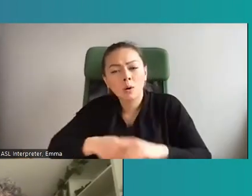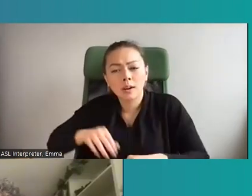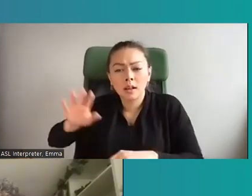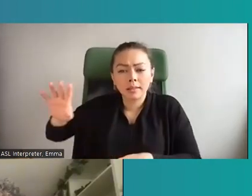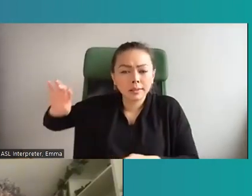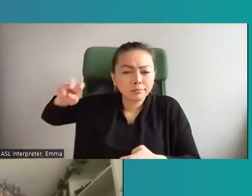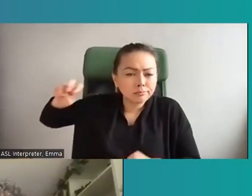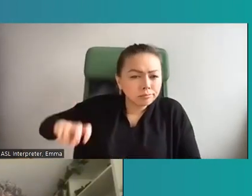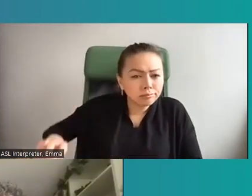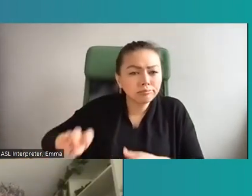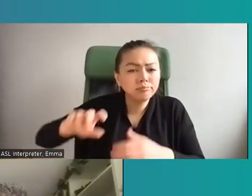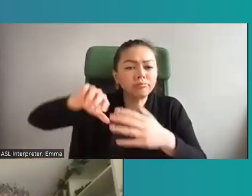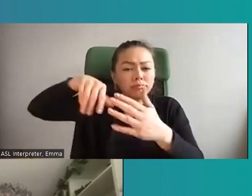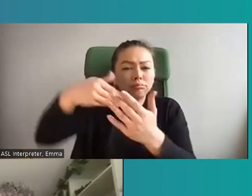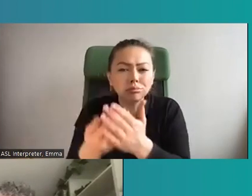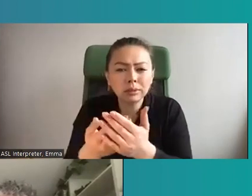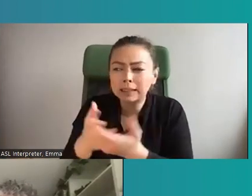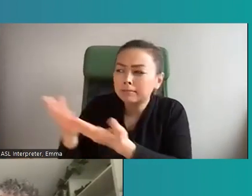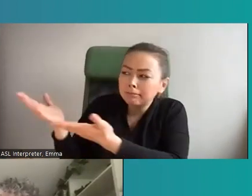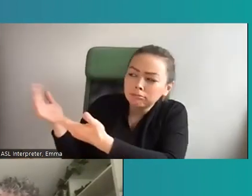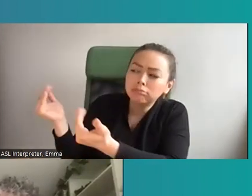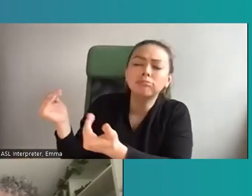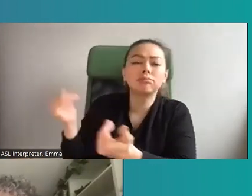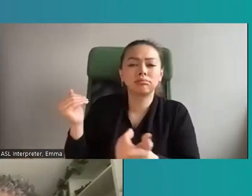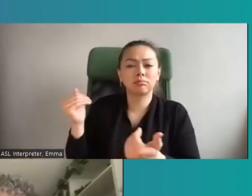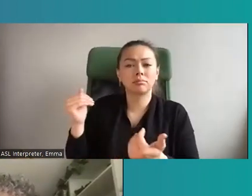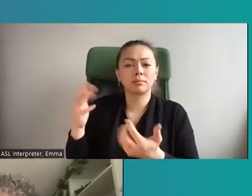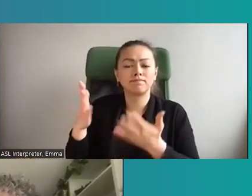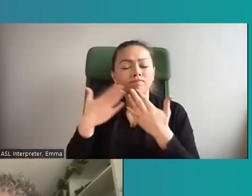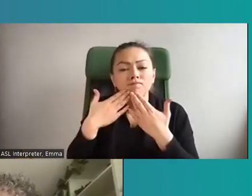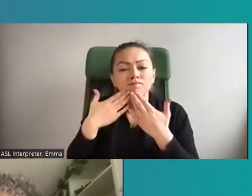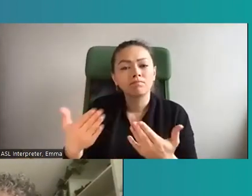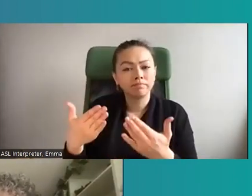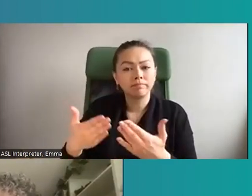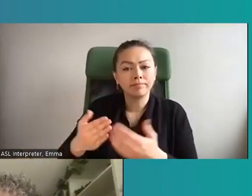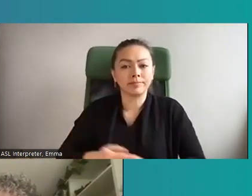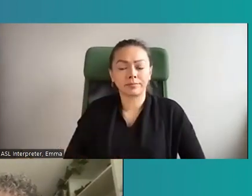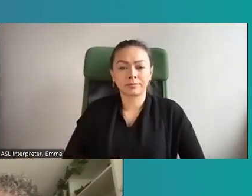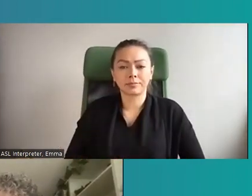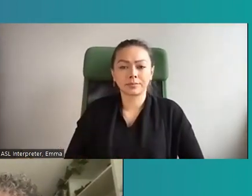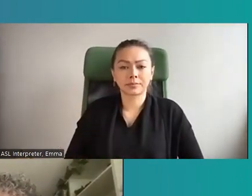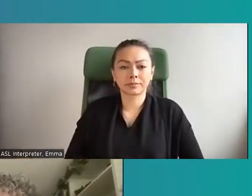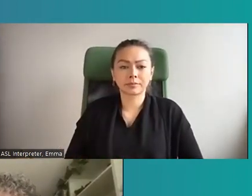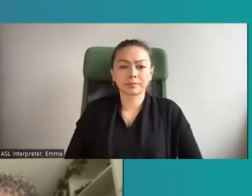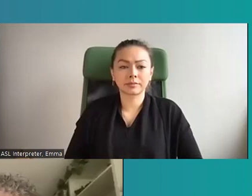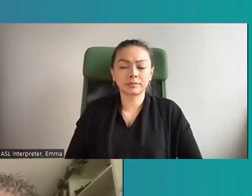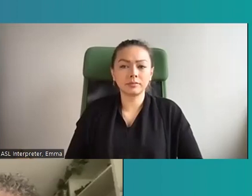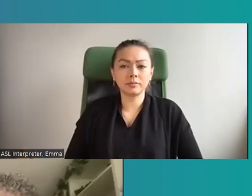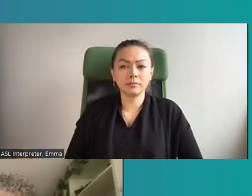earth again. And so we say, let it be that way in our minds. And next we turn our